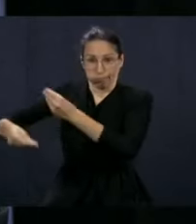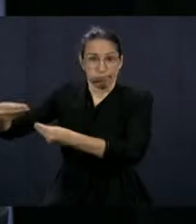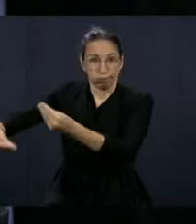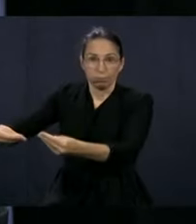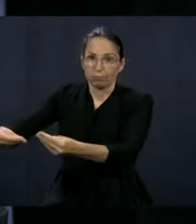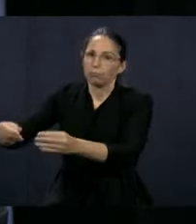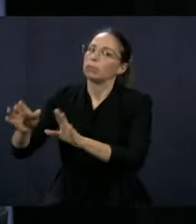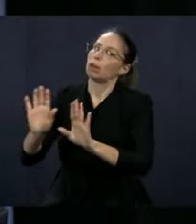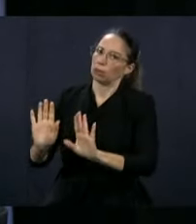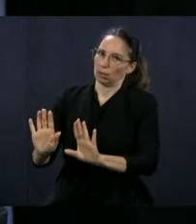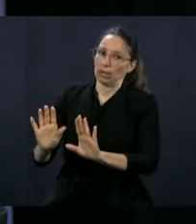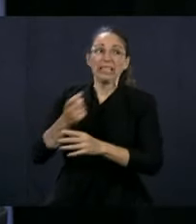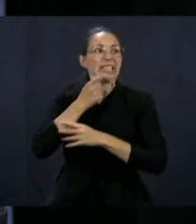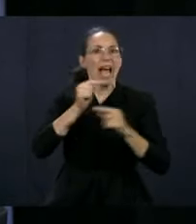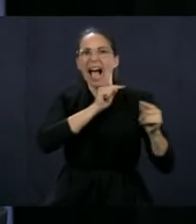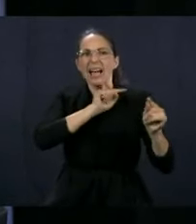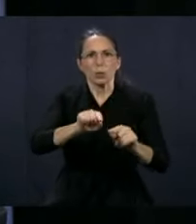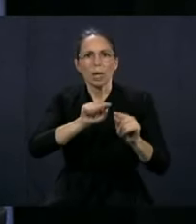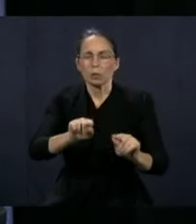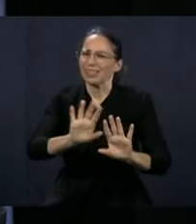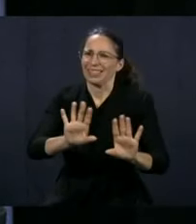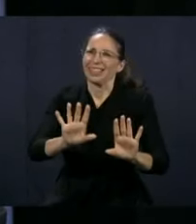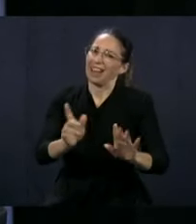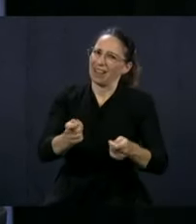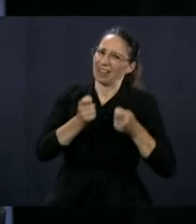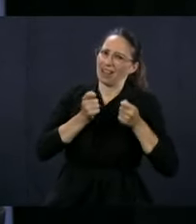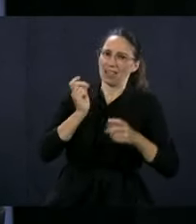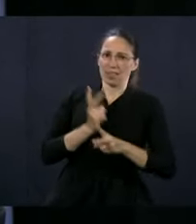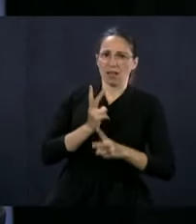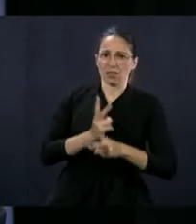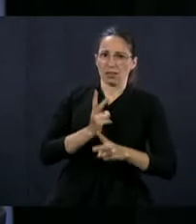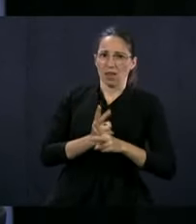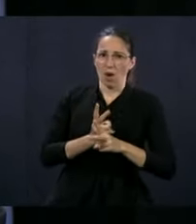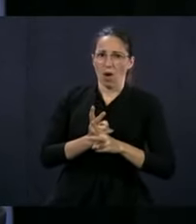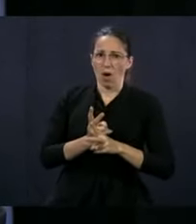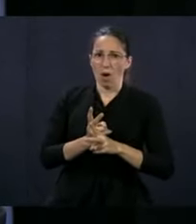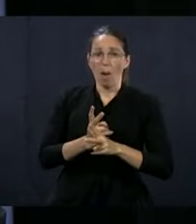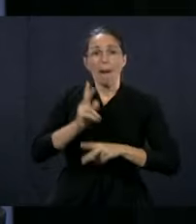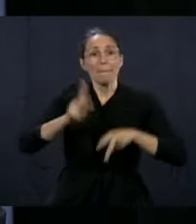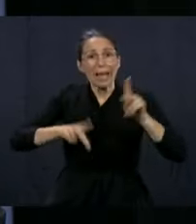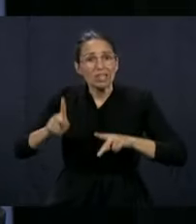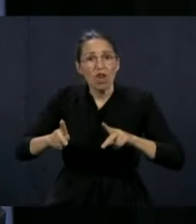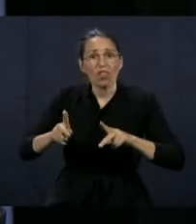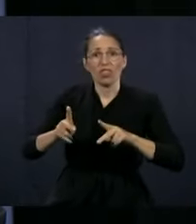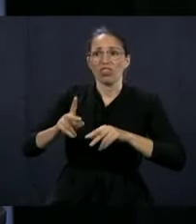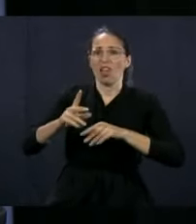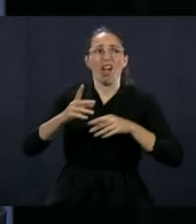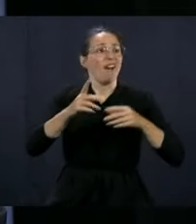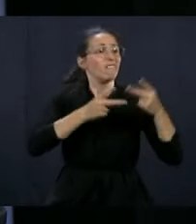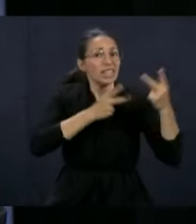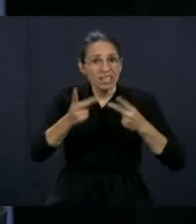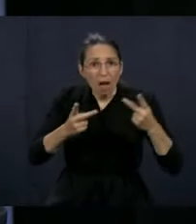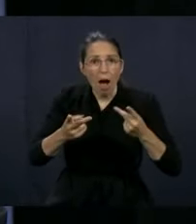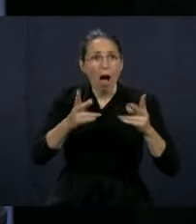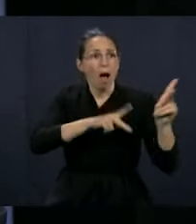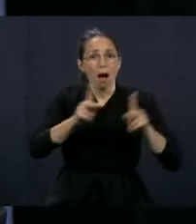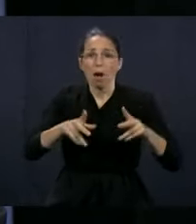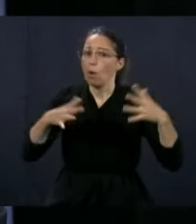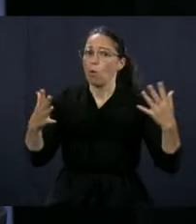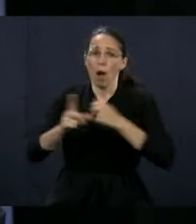the virus. So I think that we have to be very prudent before blaming anyone. I think that the people who were there did everything they could.